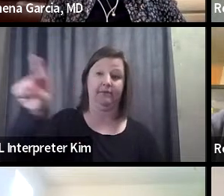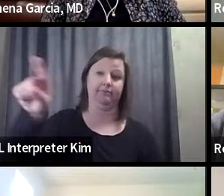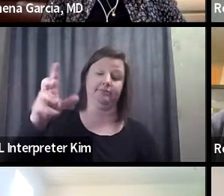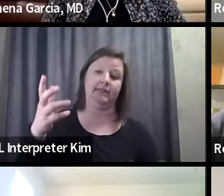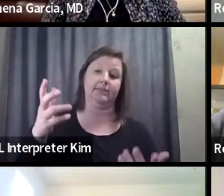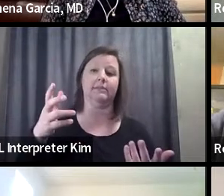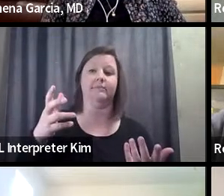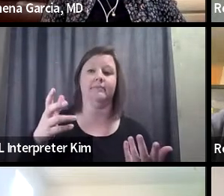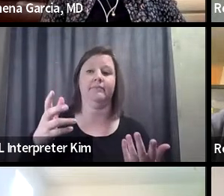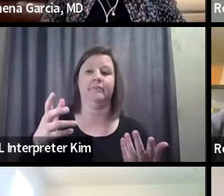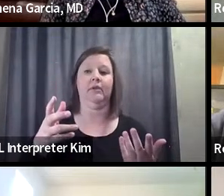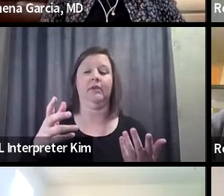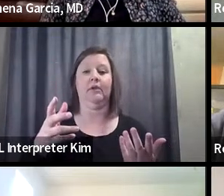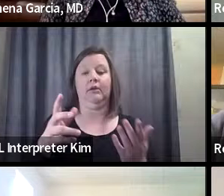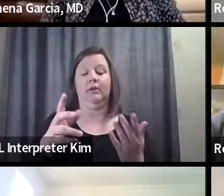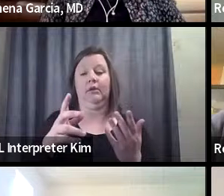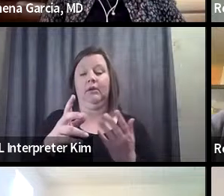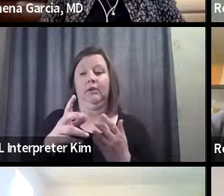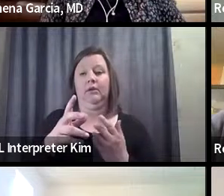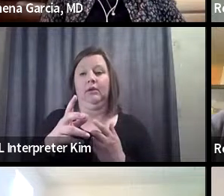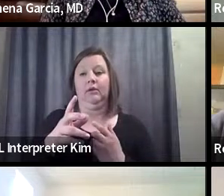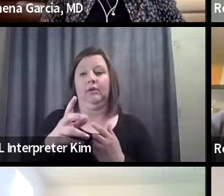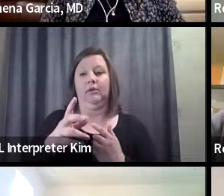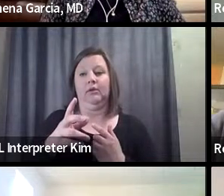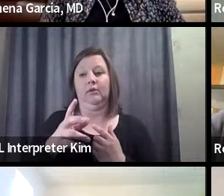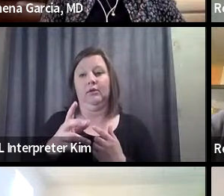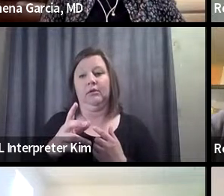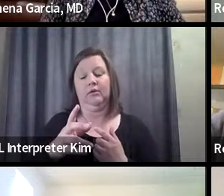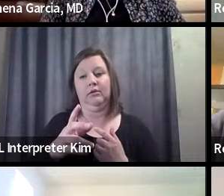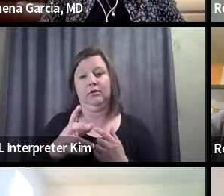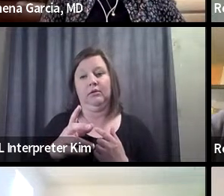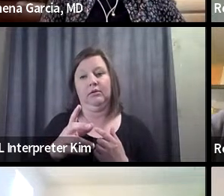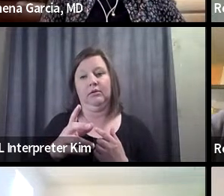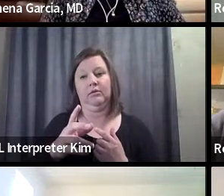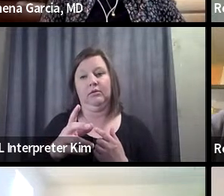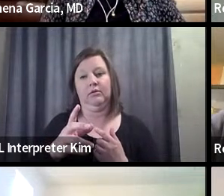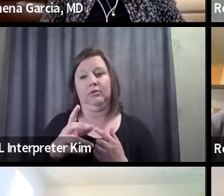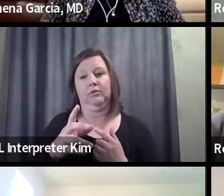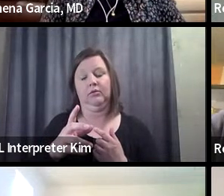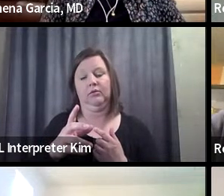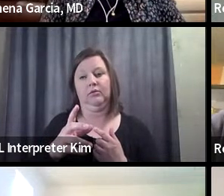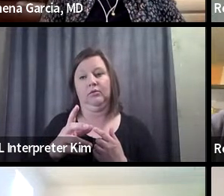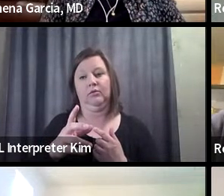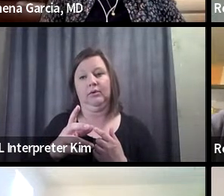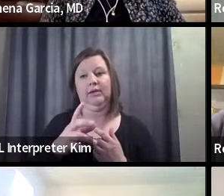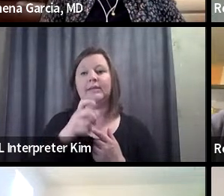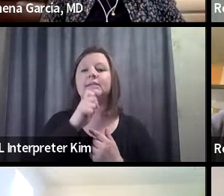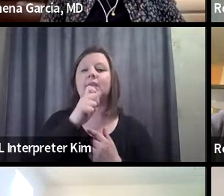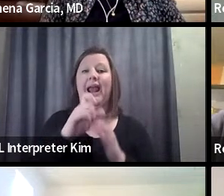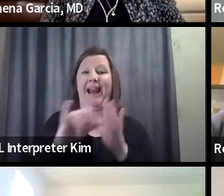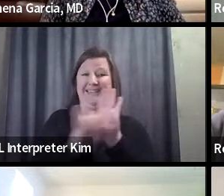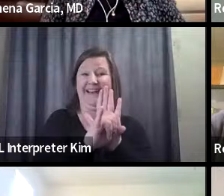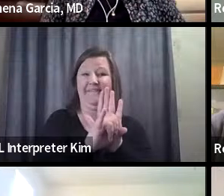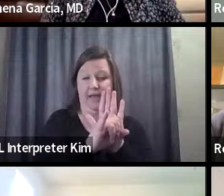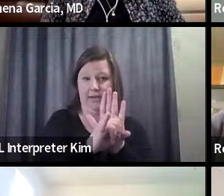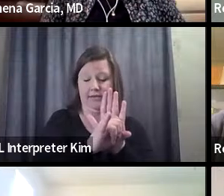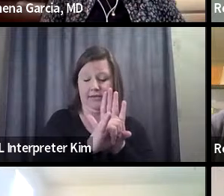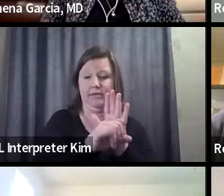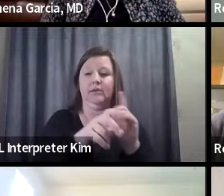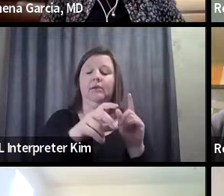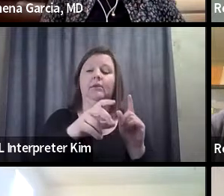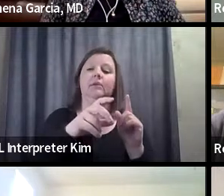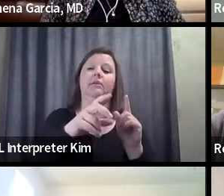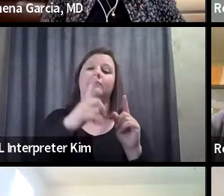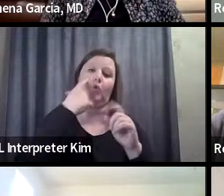the integrity, but what they get in from IHS, we're not able to see that. So there